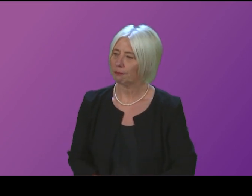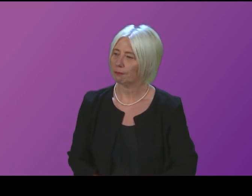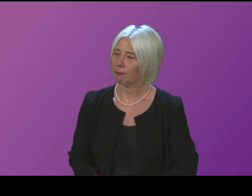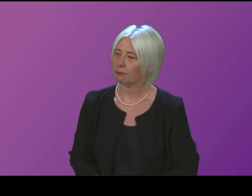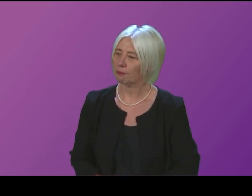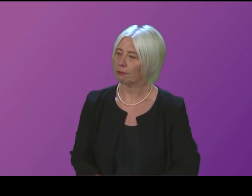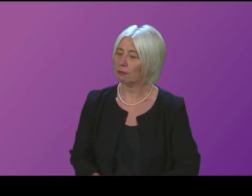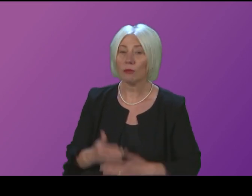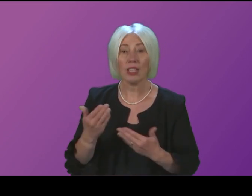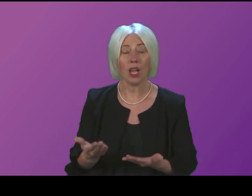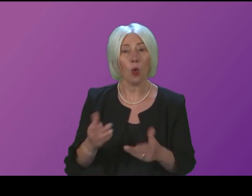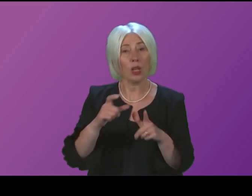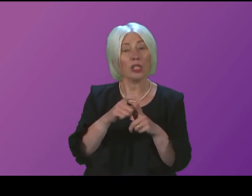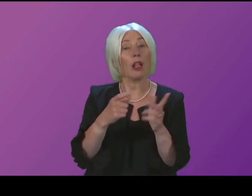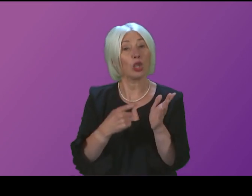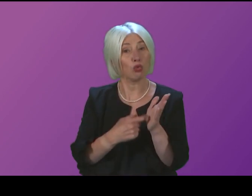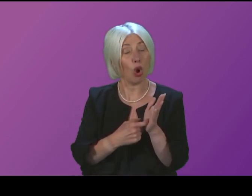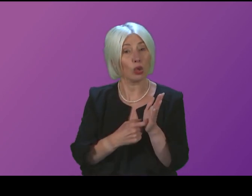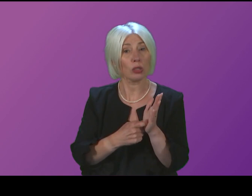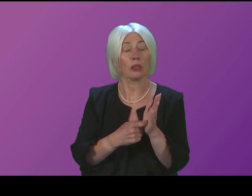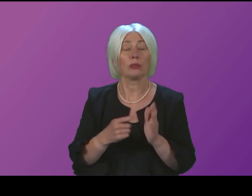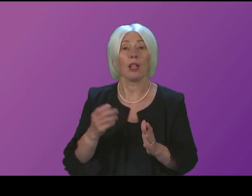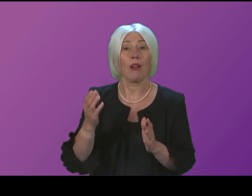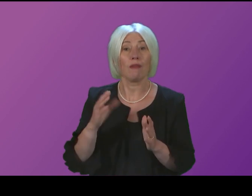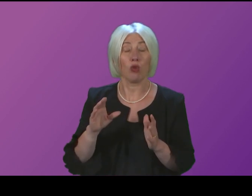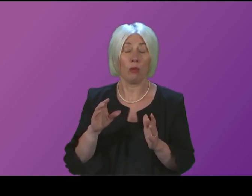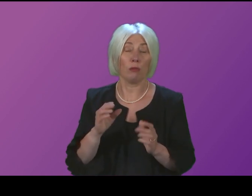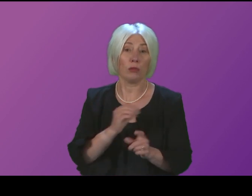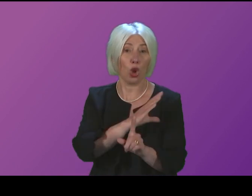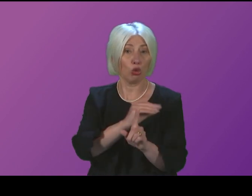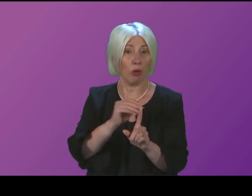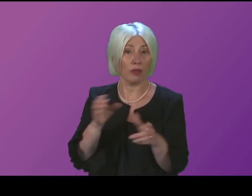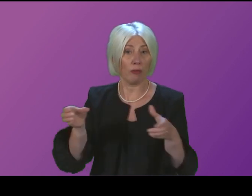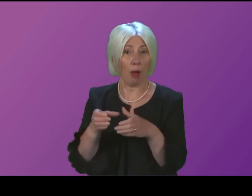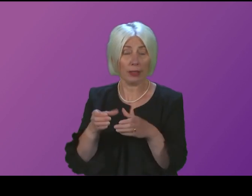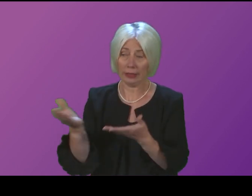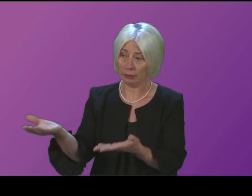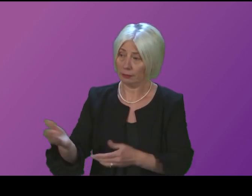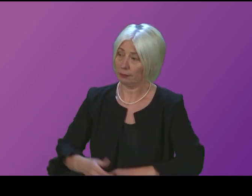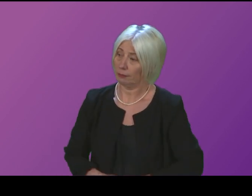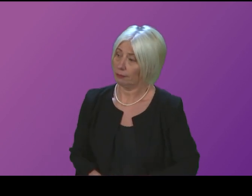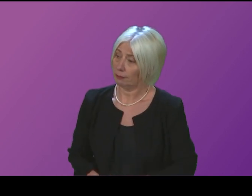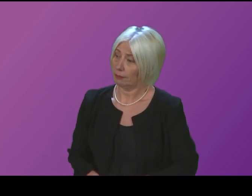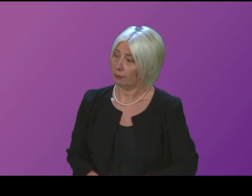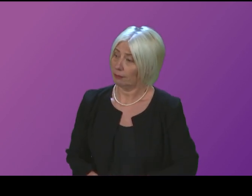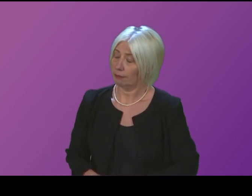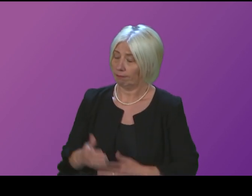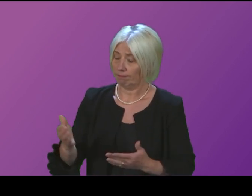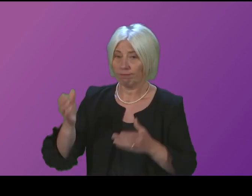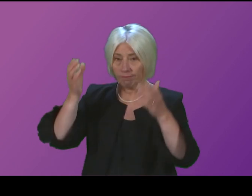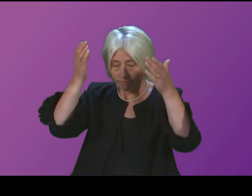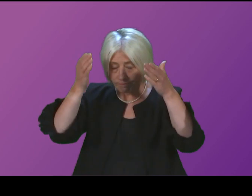I now call on Douglas Ross, leader of the Scottish Conservative and Unionist Party. Your Majesty's presiding